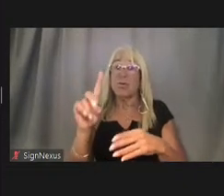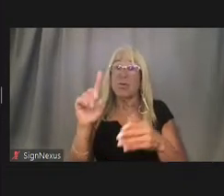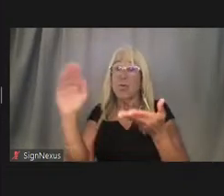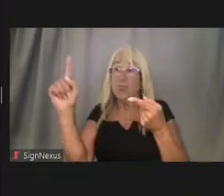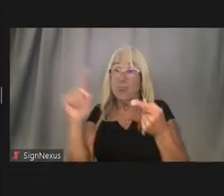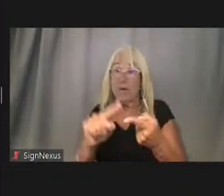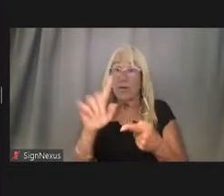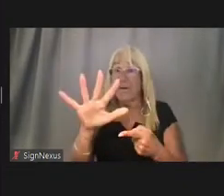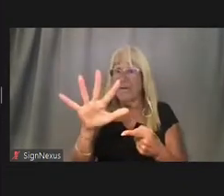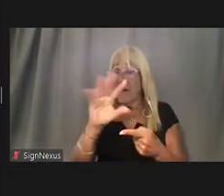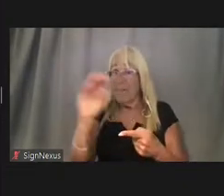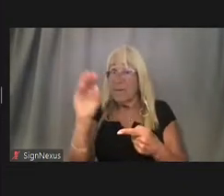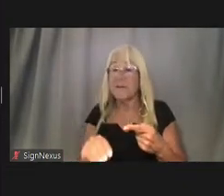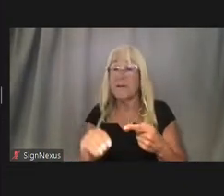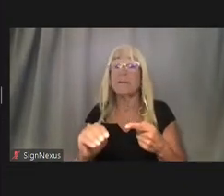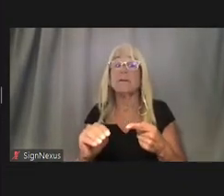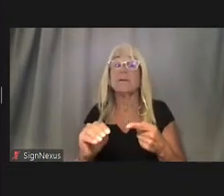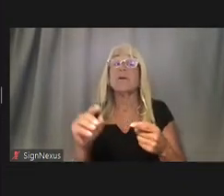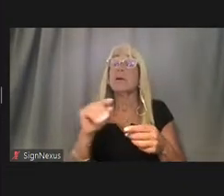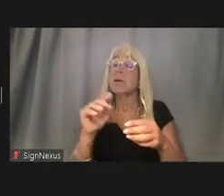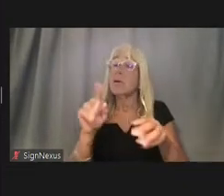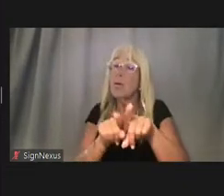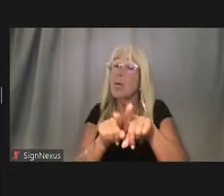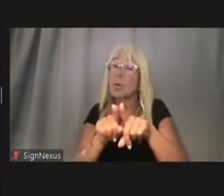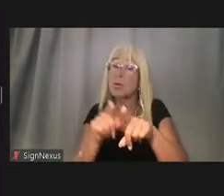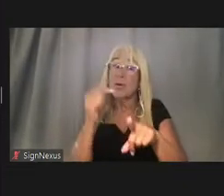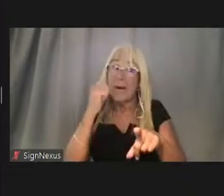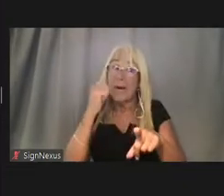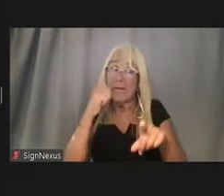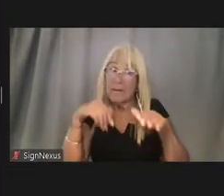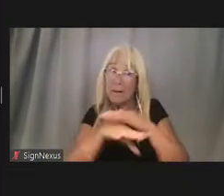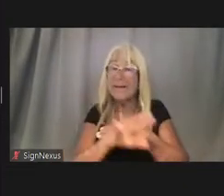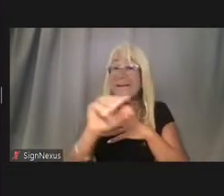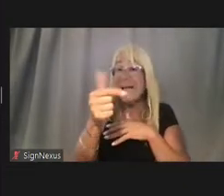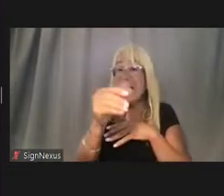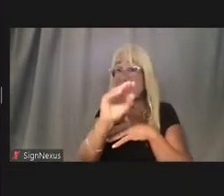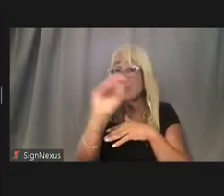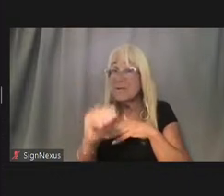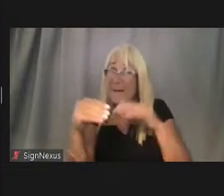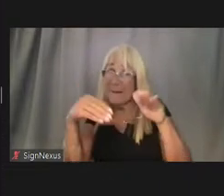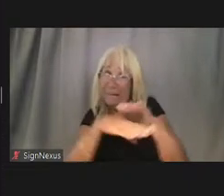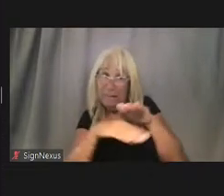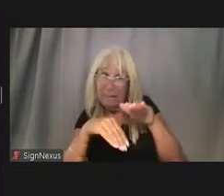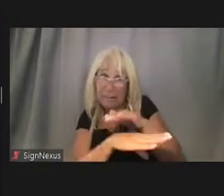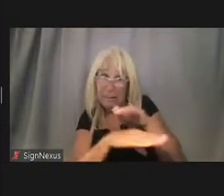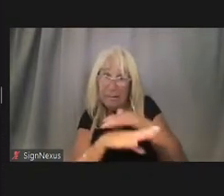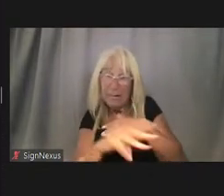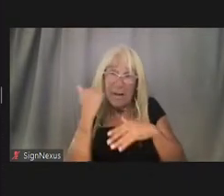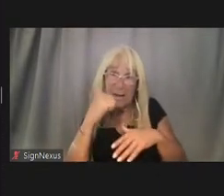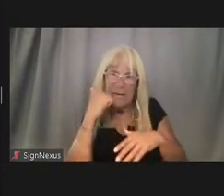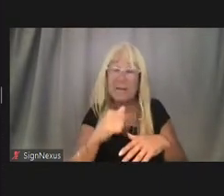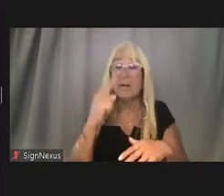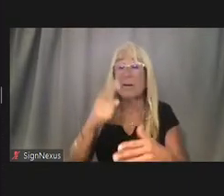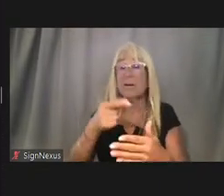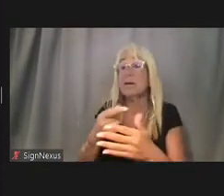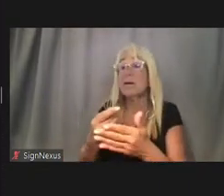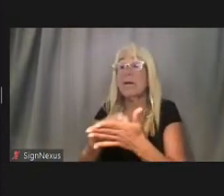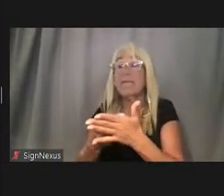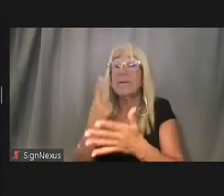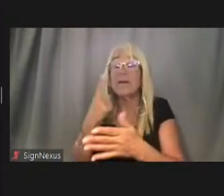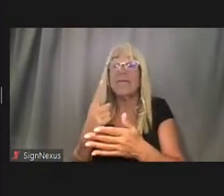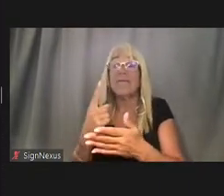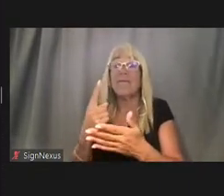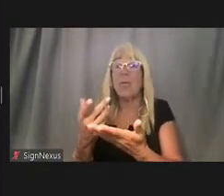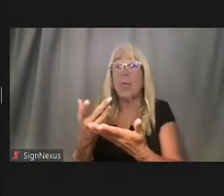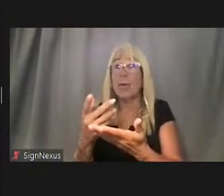reduce the number of vehicles entering the Manhattan Central business district daily by at least 10 percent to create a funding source for Capital Improvements and generate